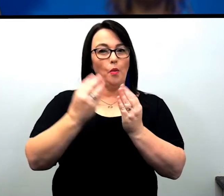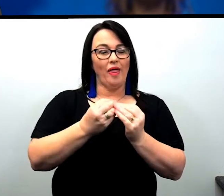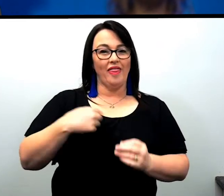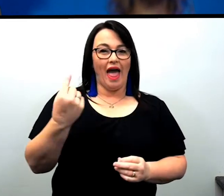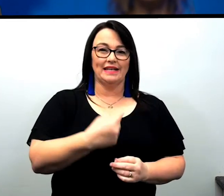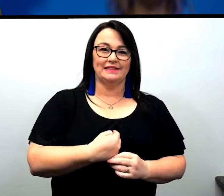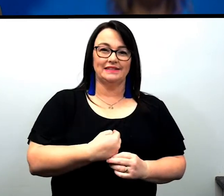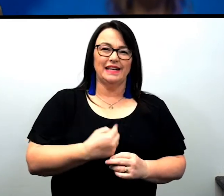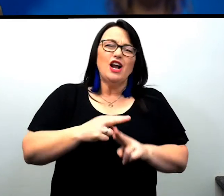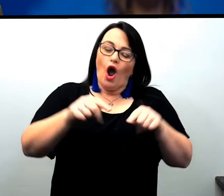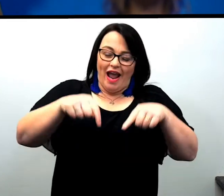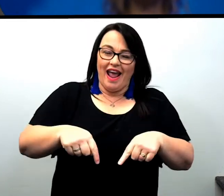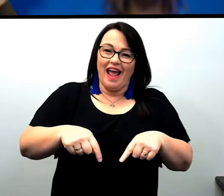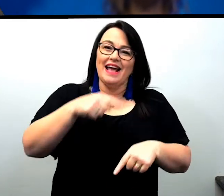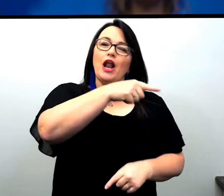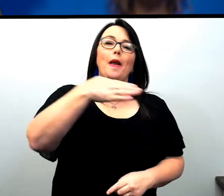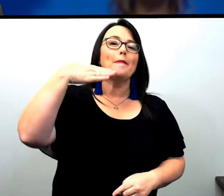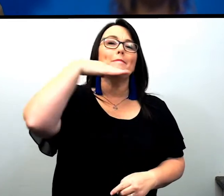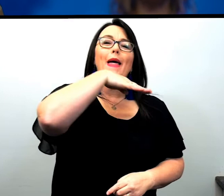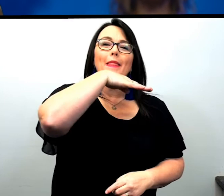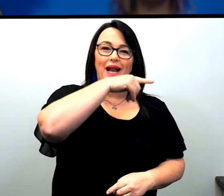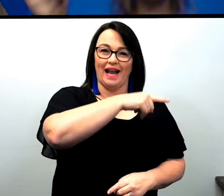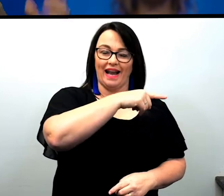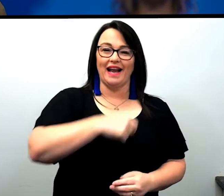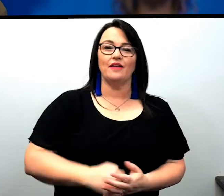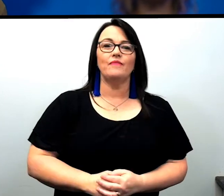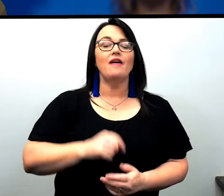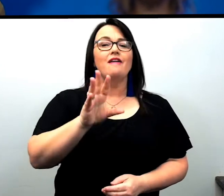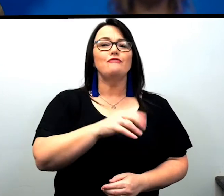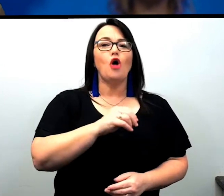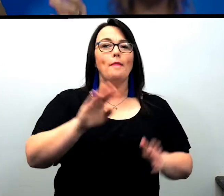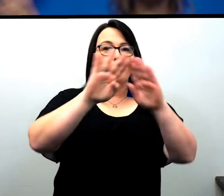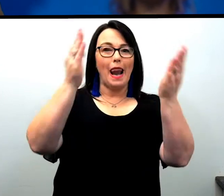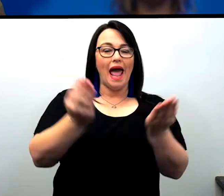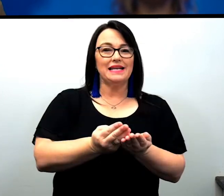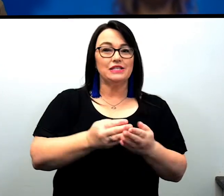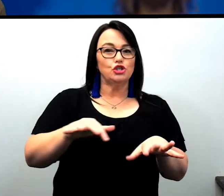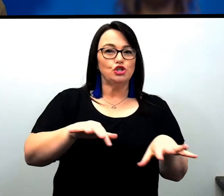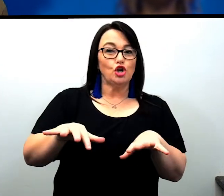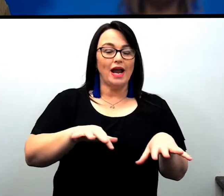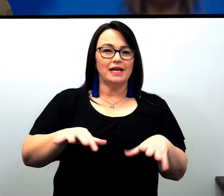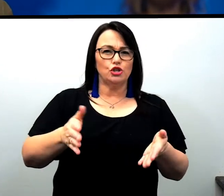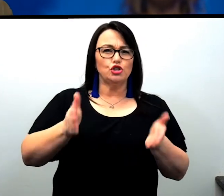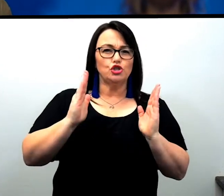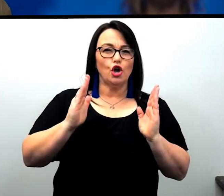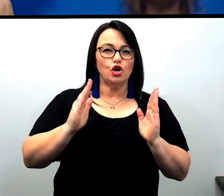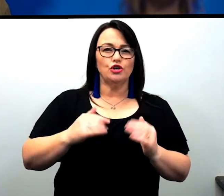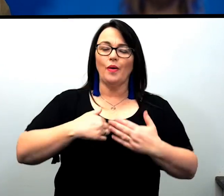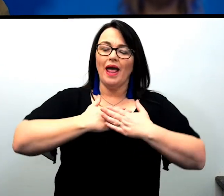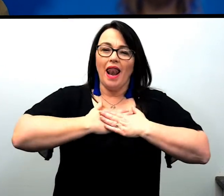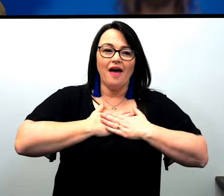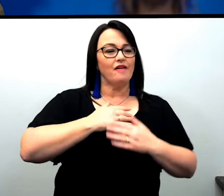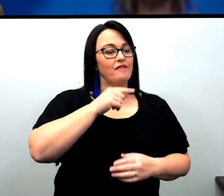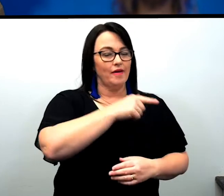and ministering a powerful word to us. He's from Planet Shakers Church. Planet Shakers is connected strongly to us, and we love Pastor Russell